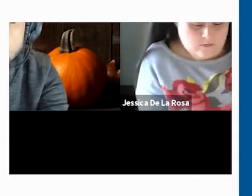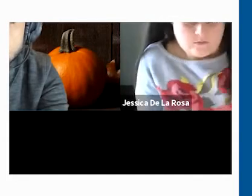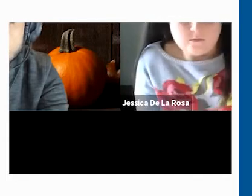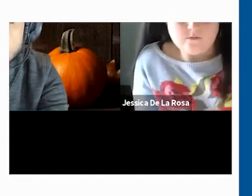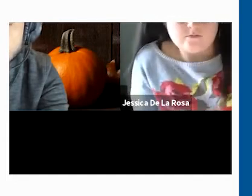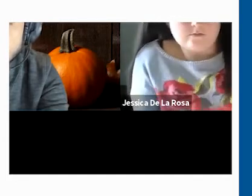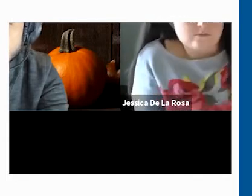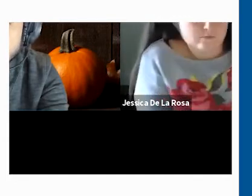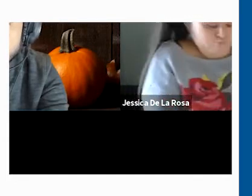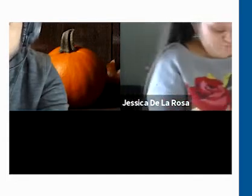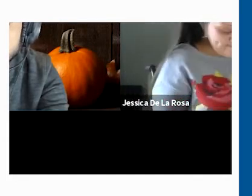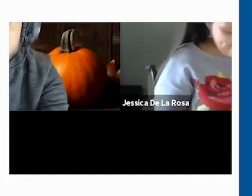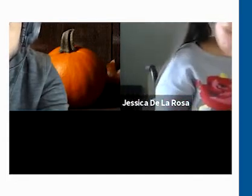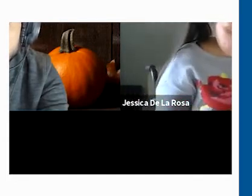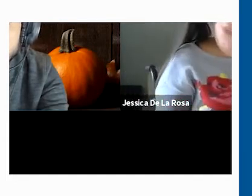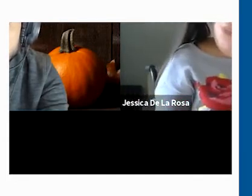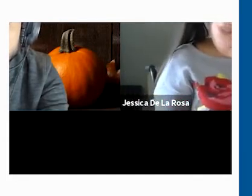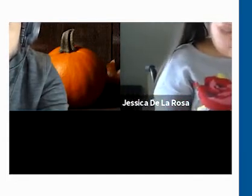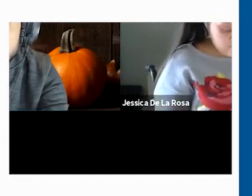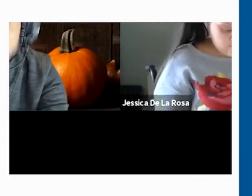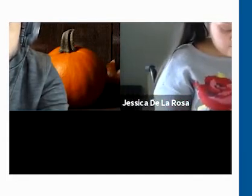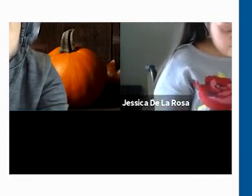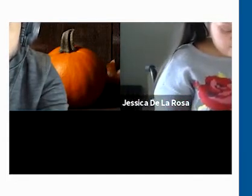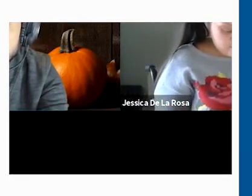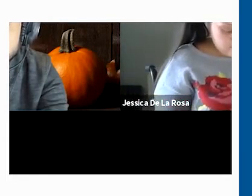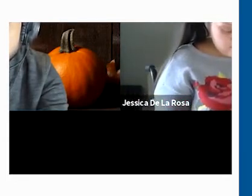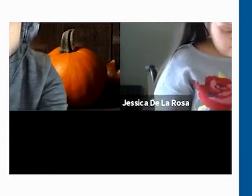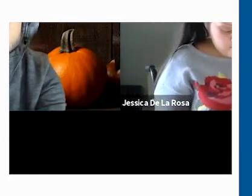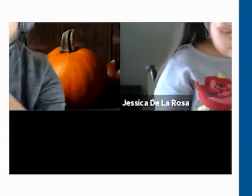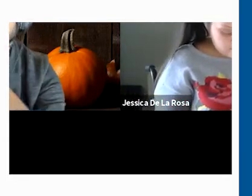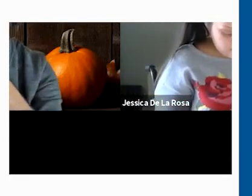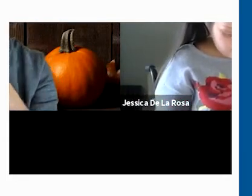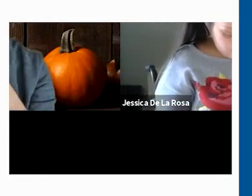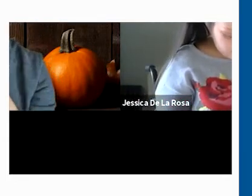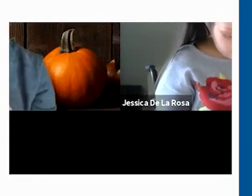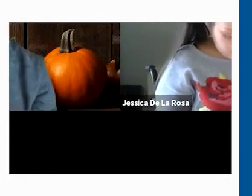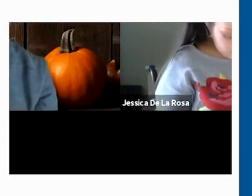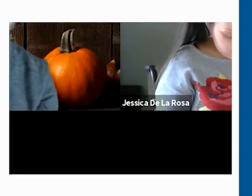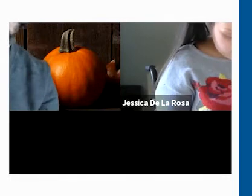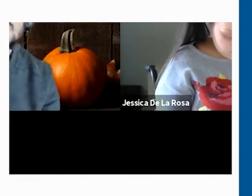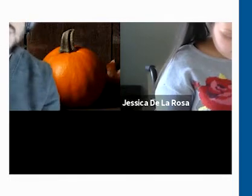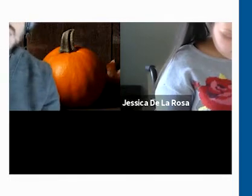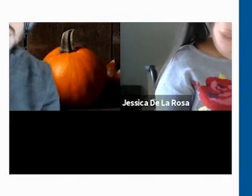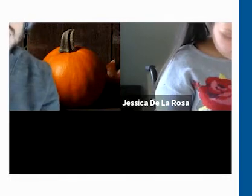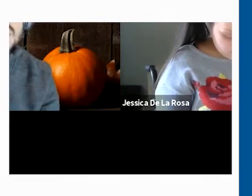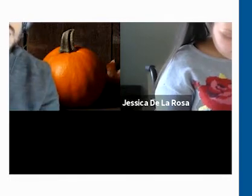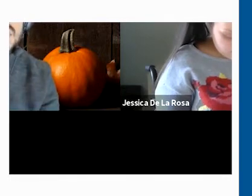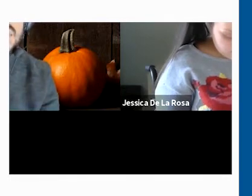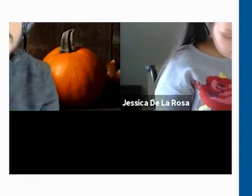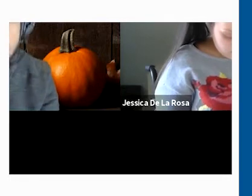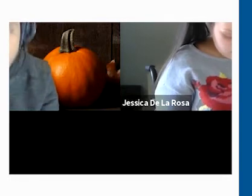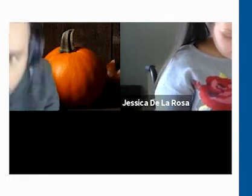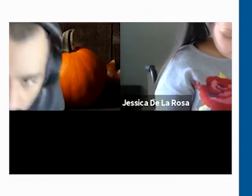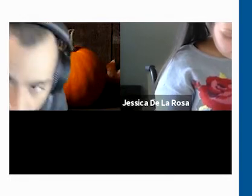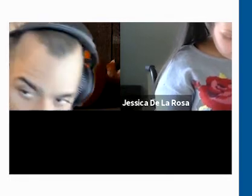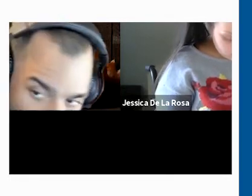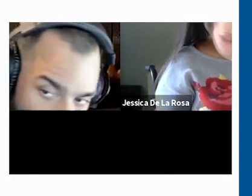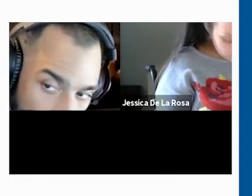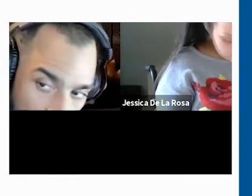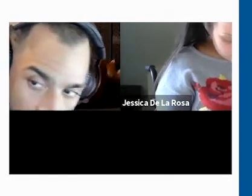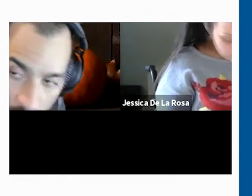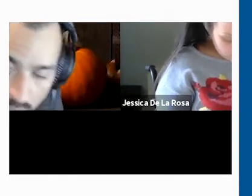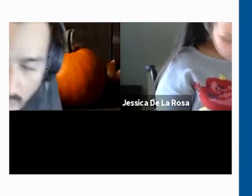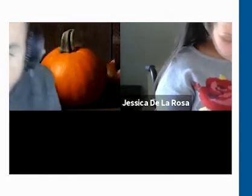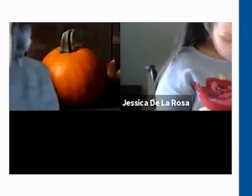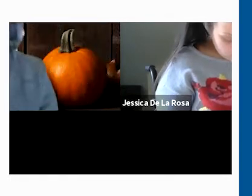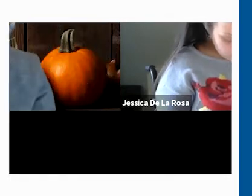Braille. The shelter itself, in addition to those accommodations, there are accommodations for people who are deaf, and